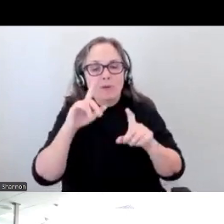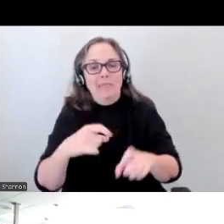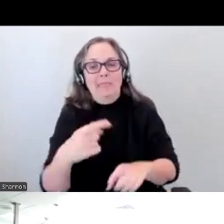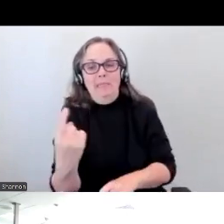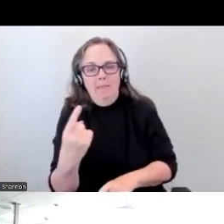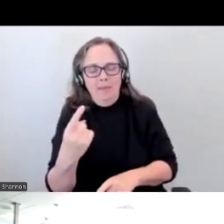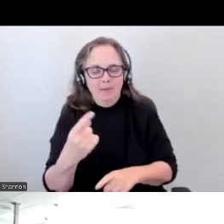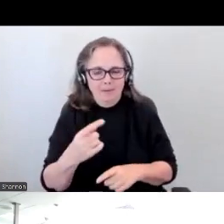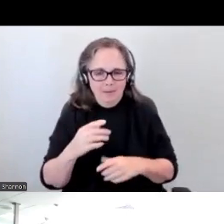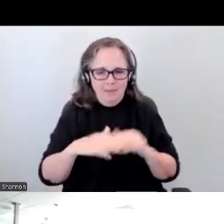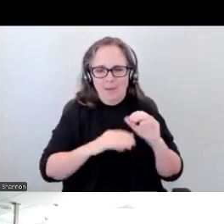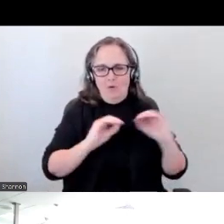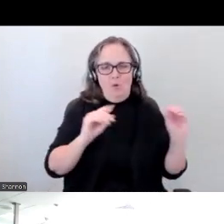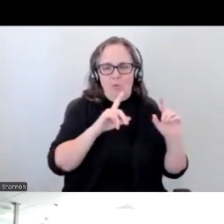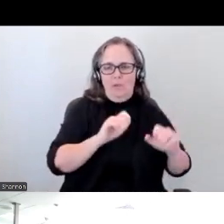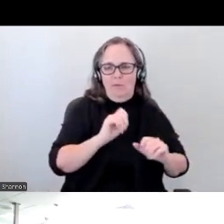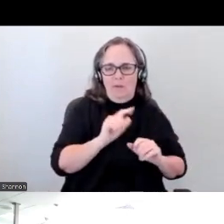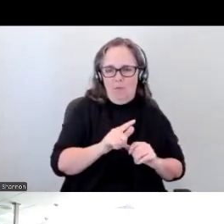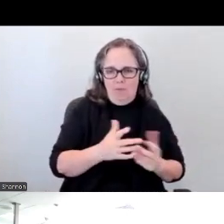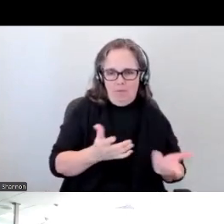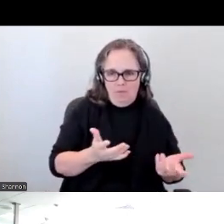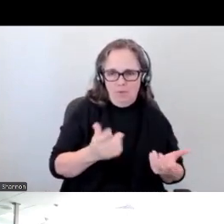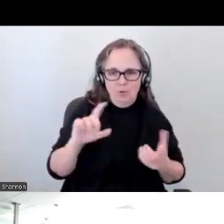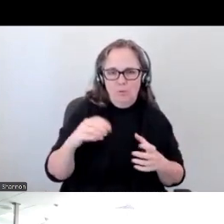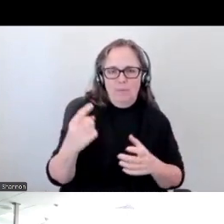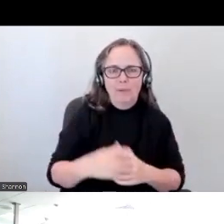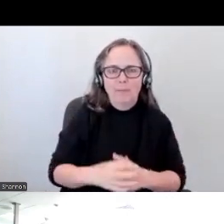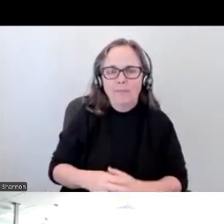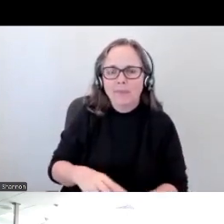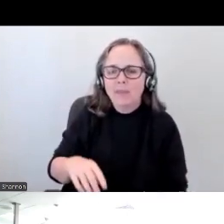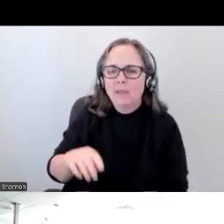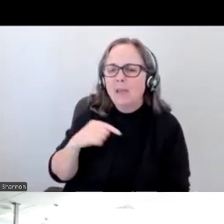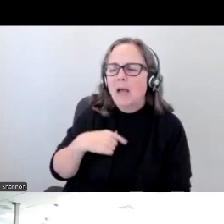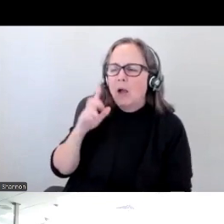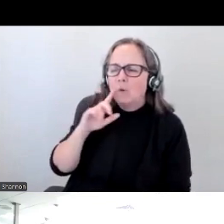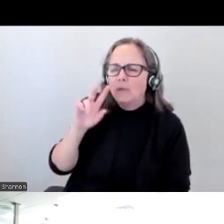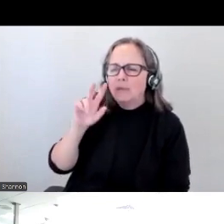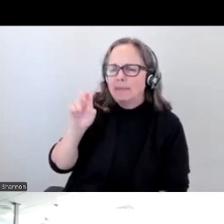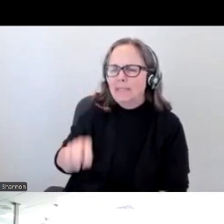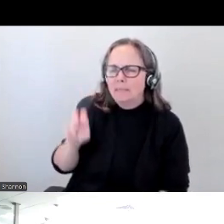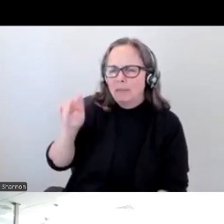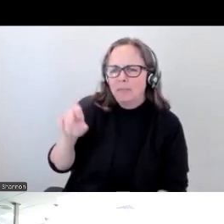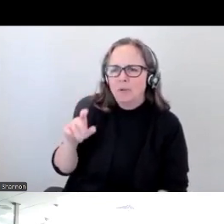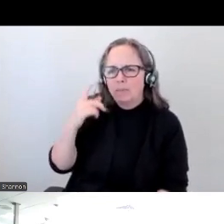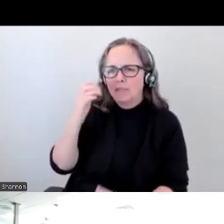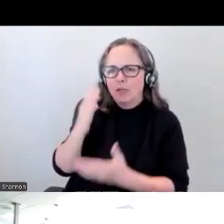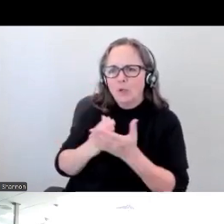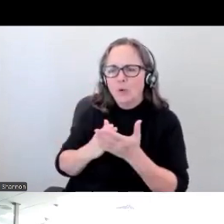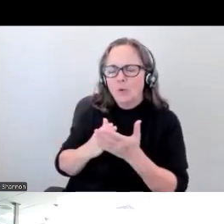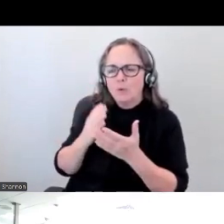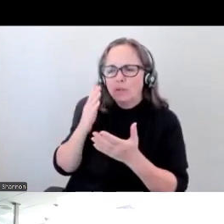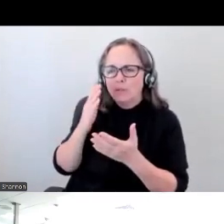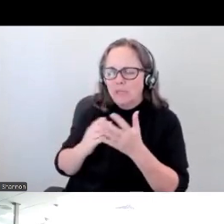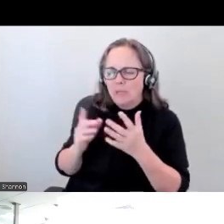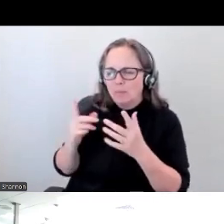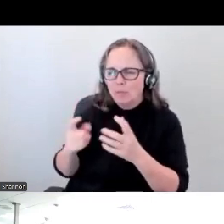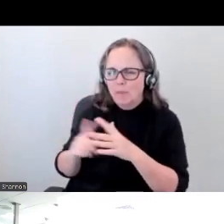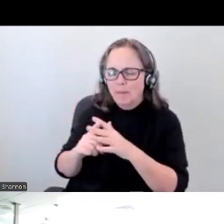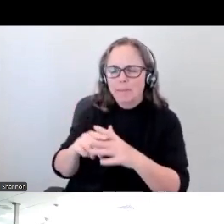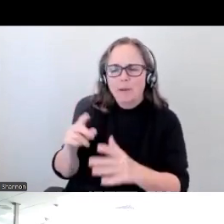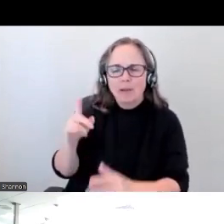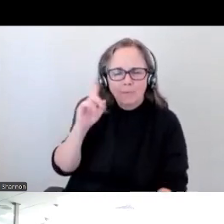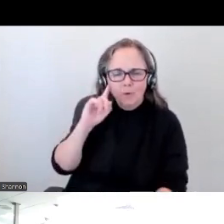than not done. Yes. Okay, I'm going to be skipping around a little bit here because I know that some that have come up I've heard actually quite a few